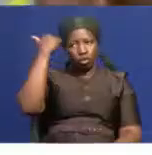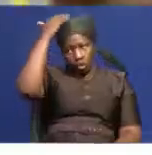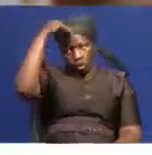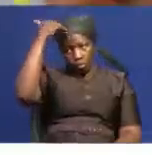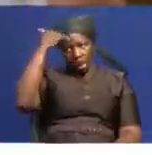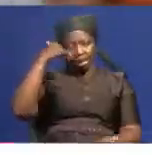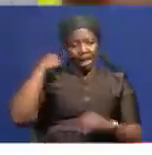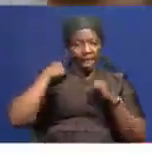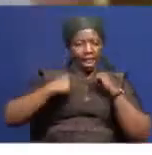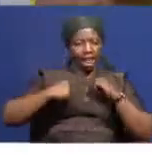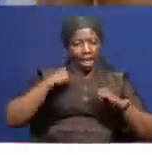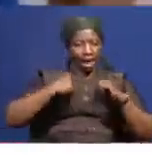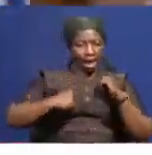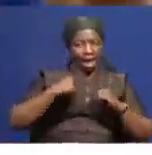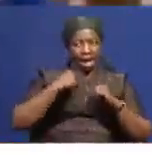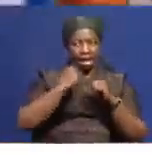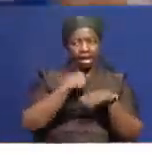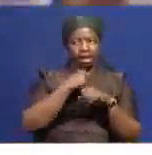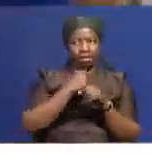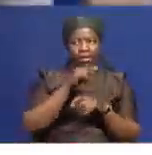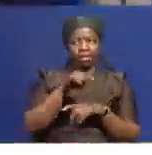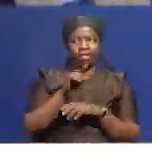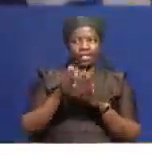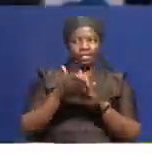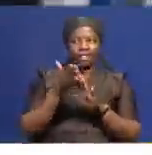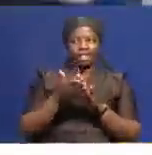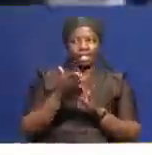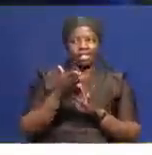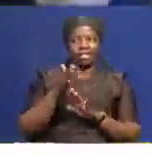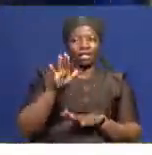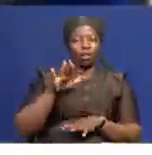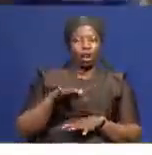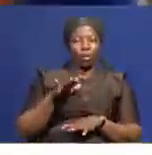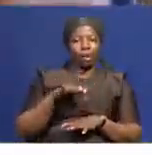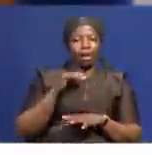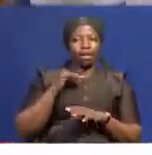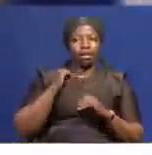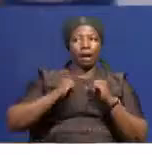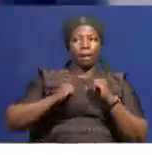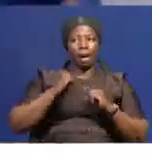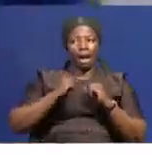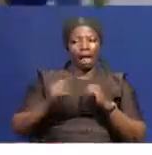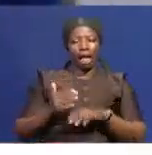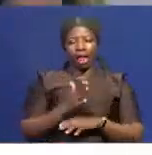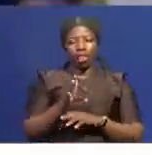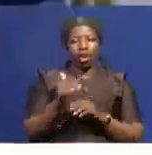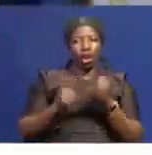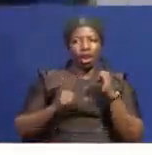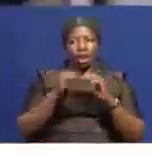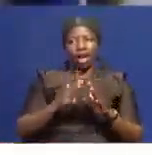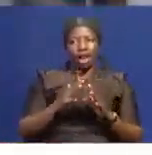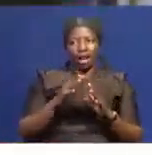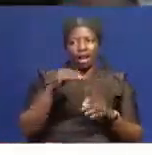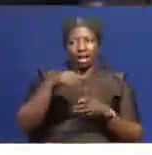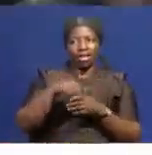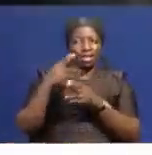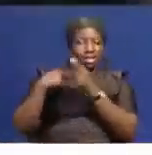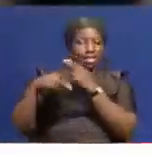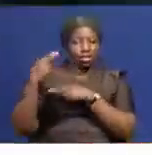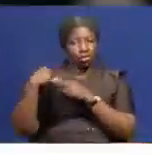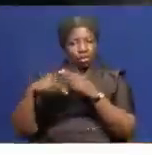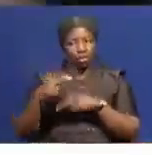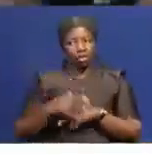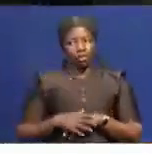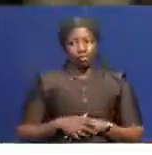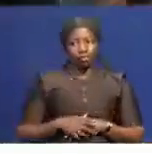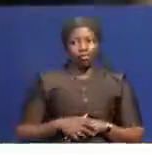7 seconds, a time that makes her the 9th fastest women's marathon runner in history. She followed that with 2 hours 23 minutes and 21 seconds for